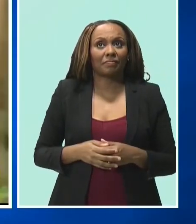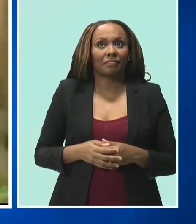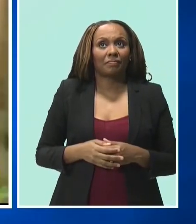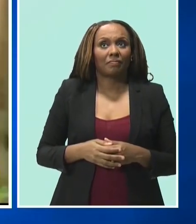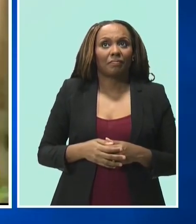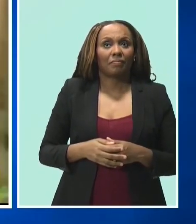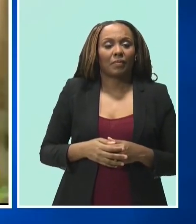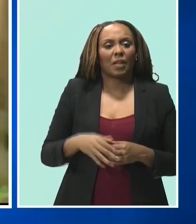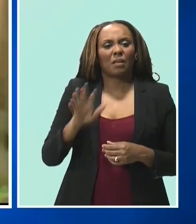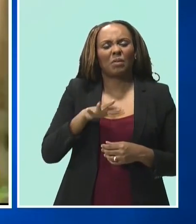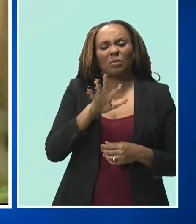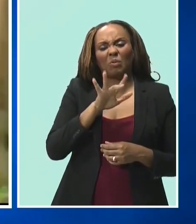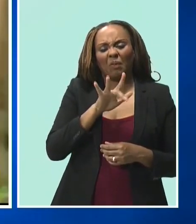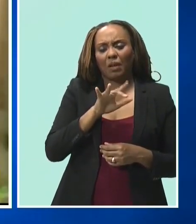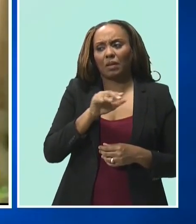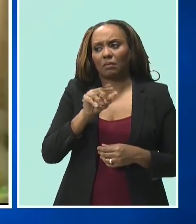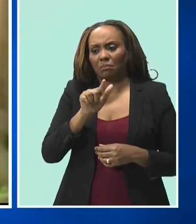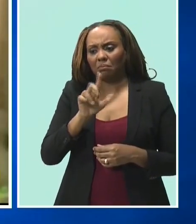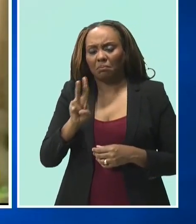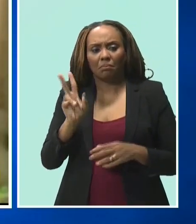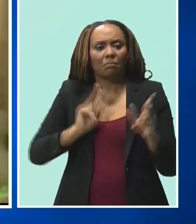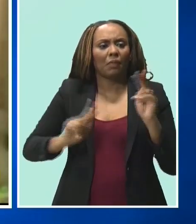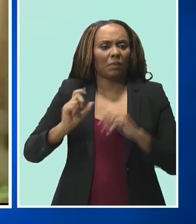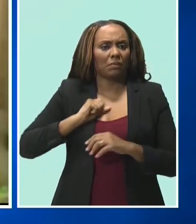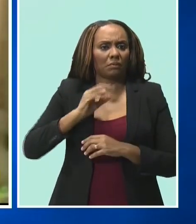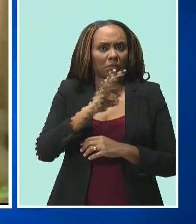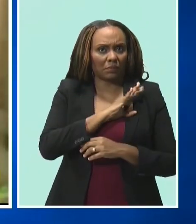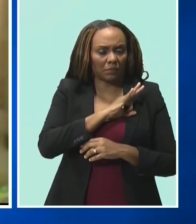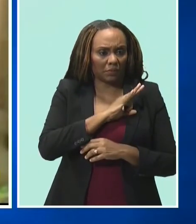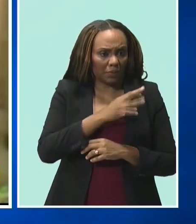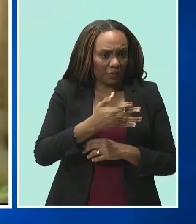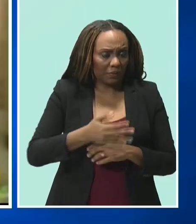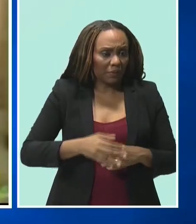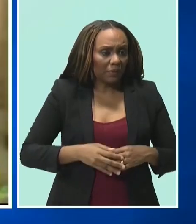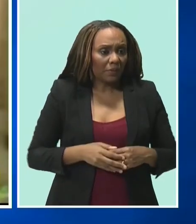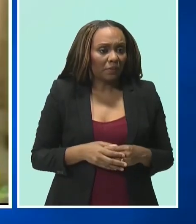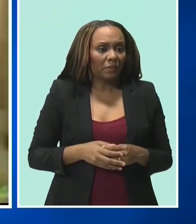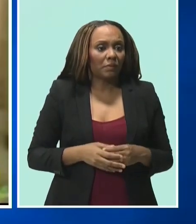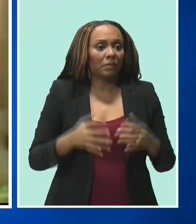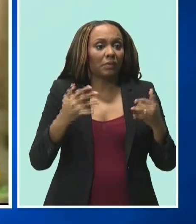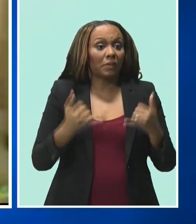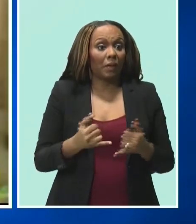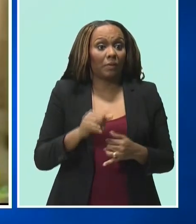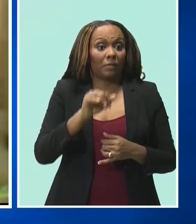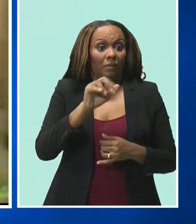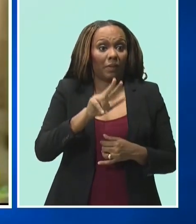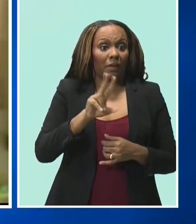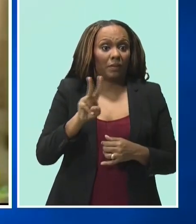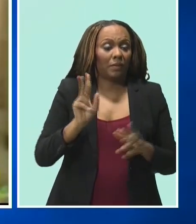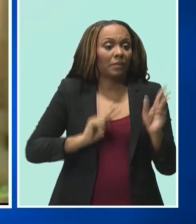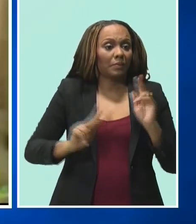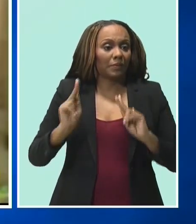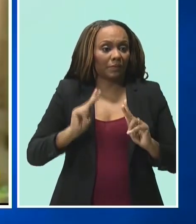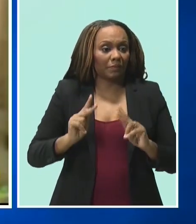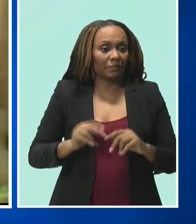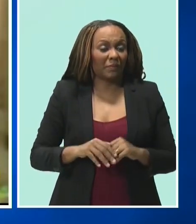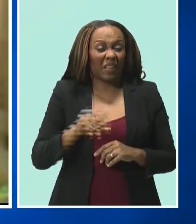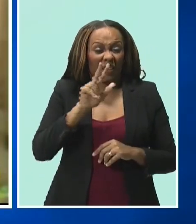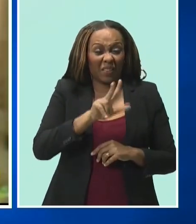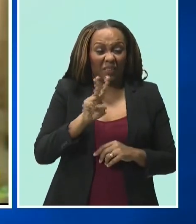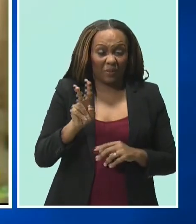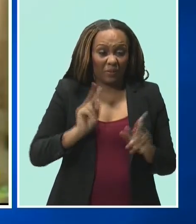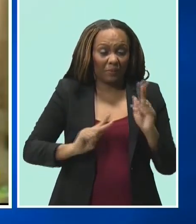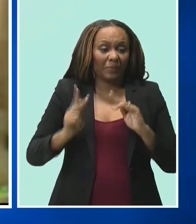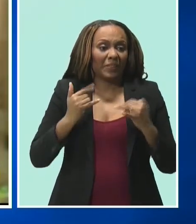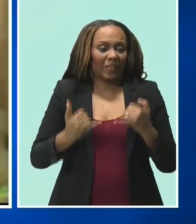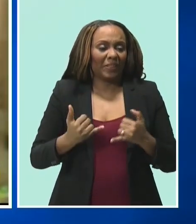25 to 27 persons on staff and payroll, and now we're up to 32 persons. 32 persons,